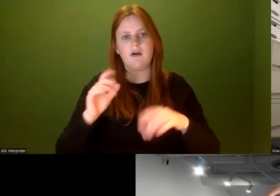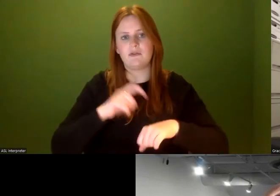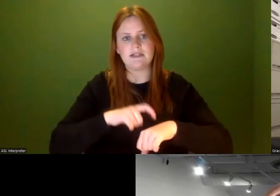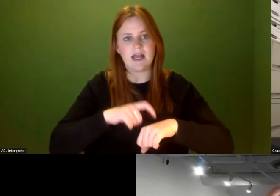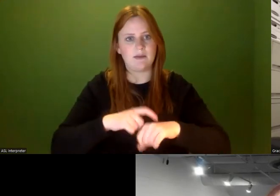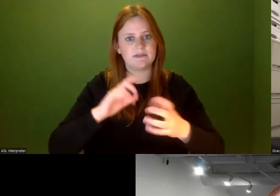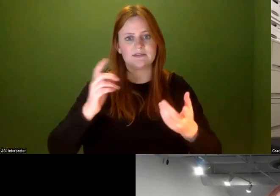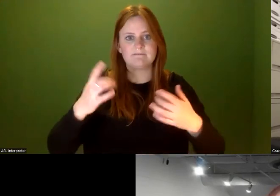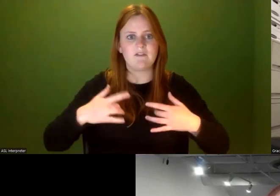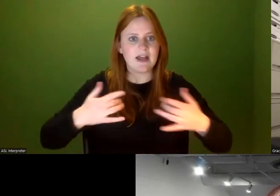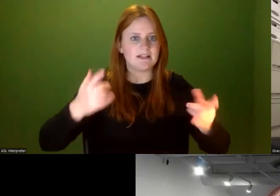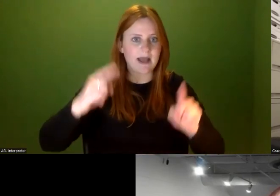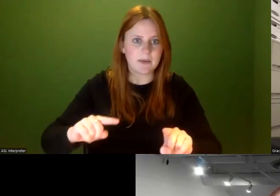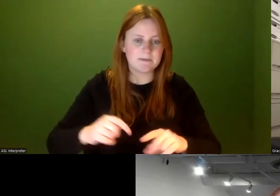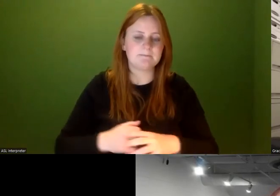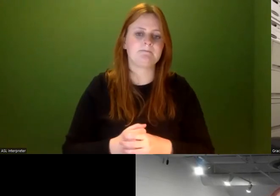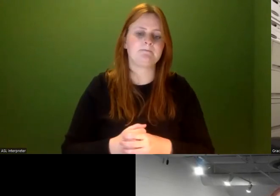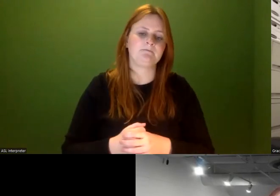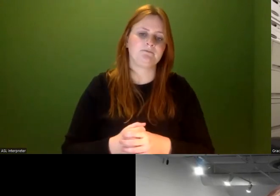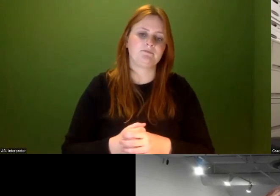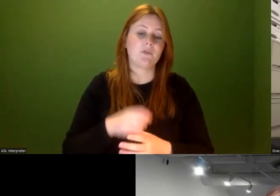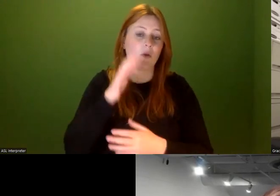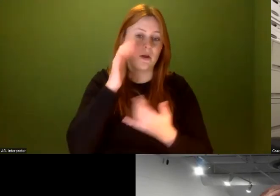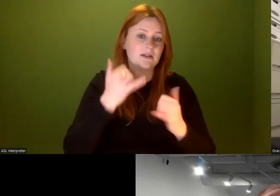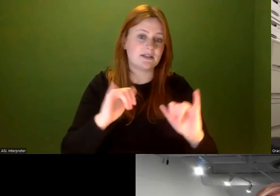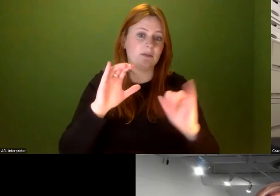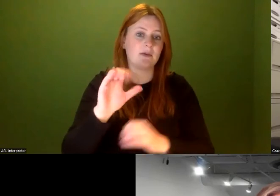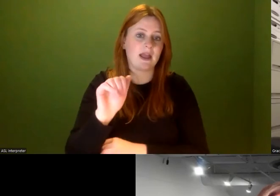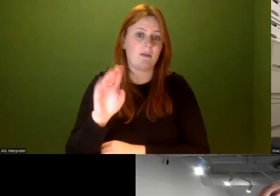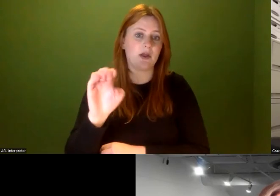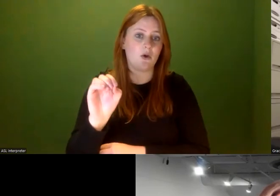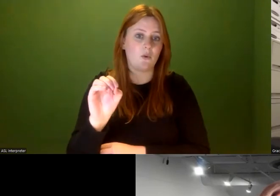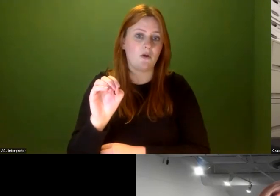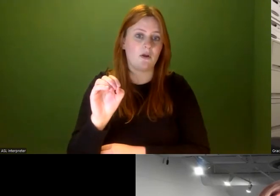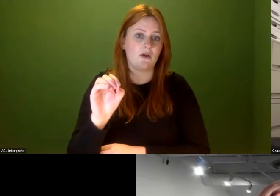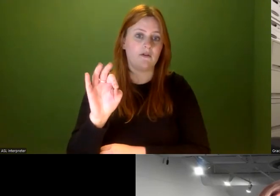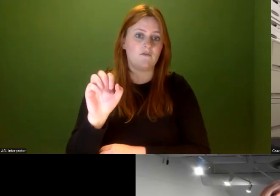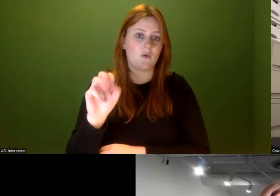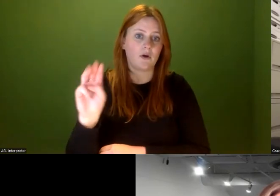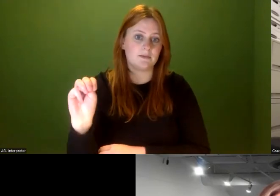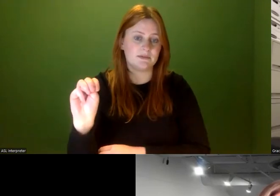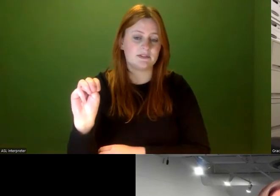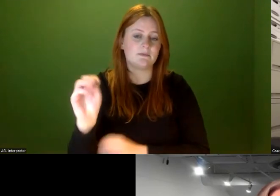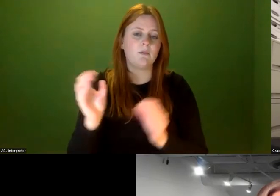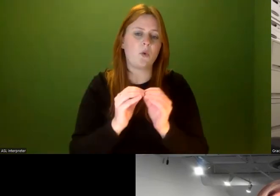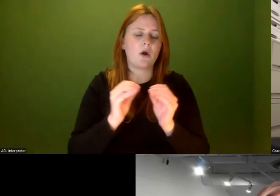there will still be a whole series of the cameo forms that I'm thinking of as portraits, really.